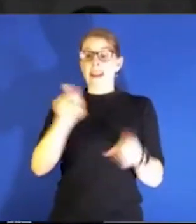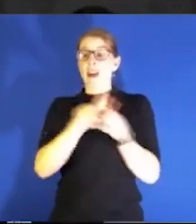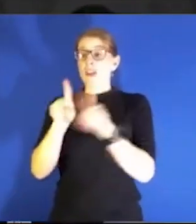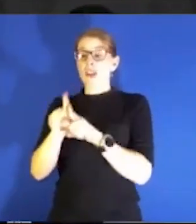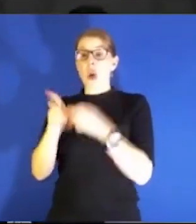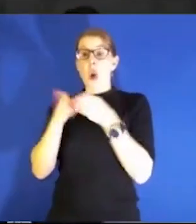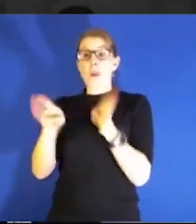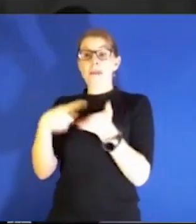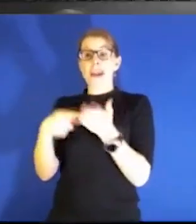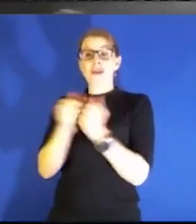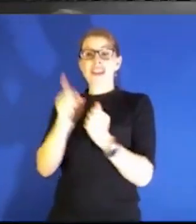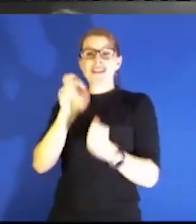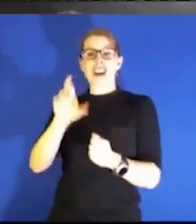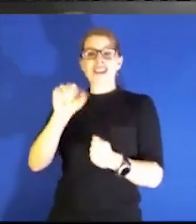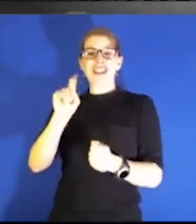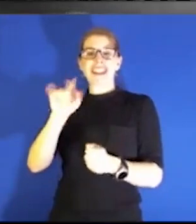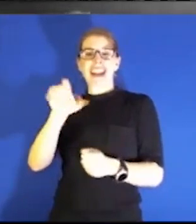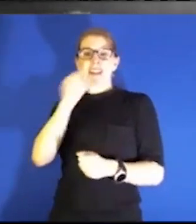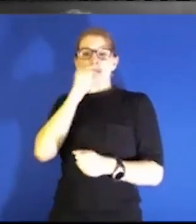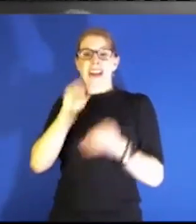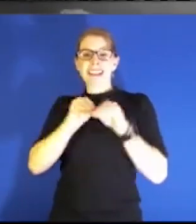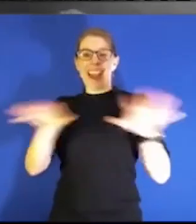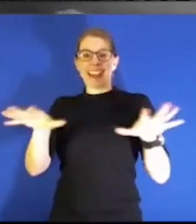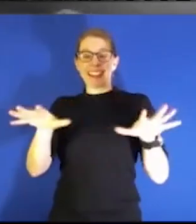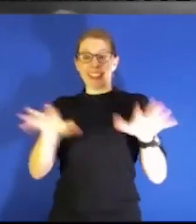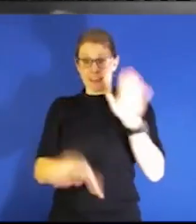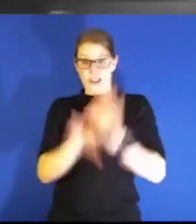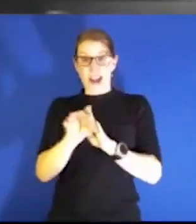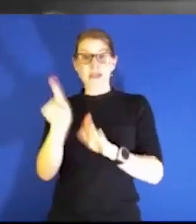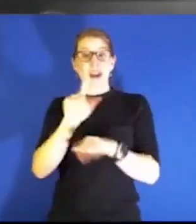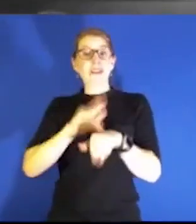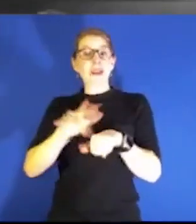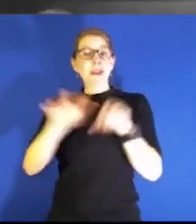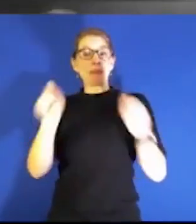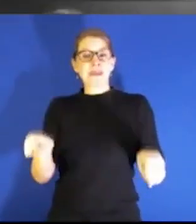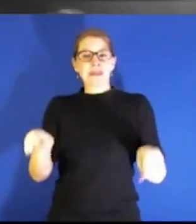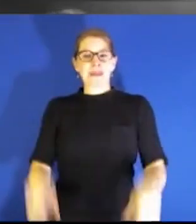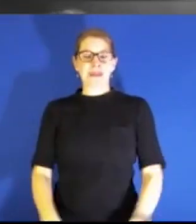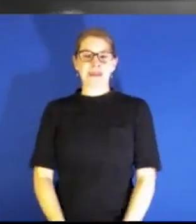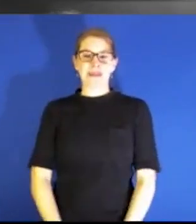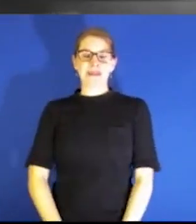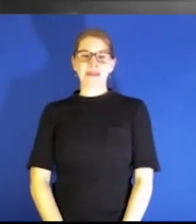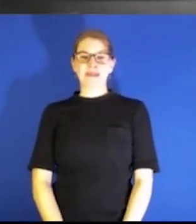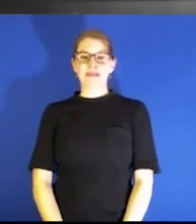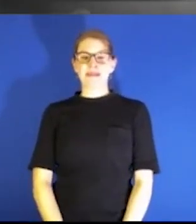with Dr. Stites podcasts. Now everywhere podcasts are available.